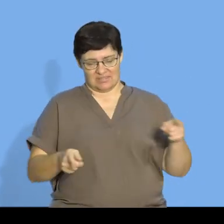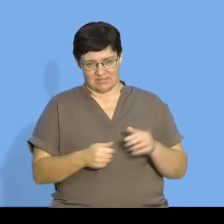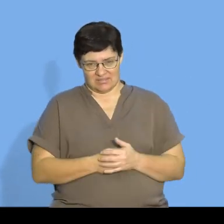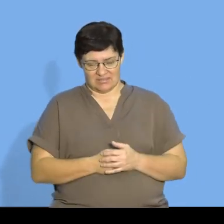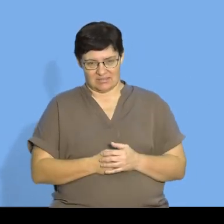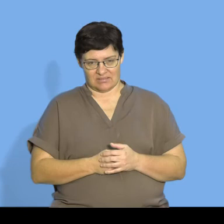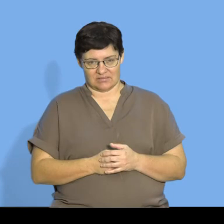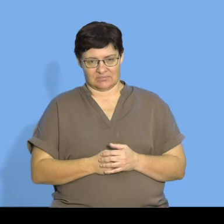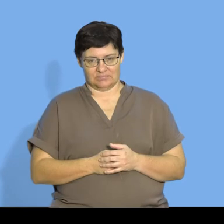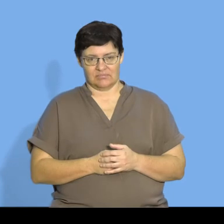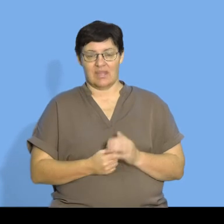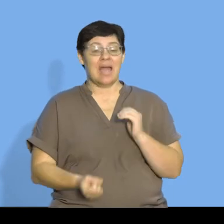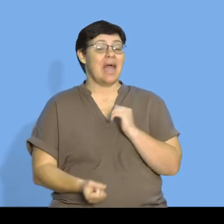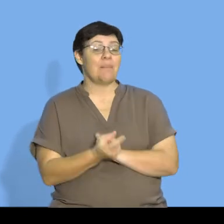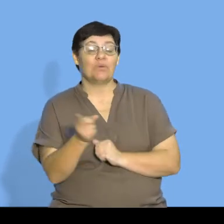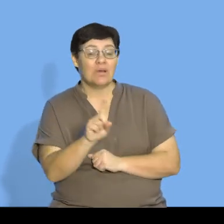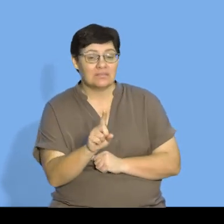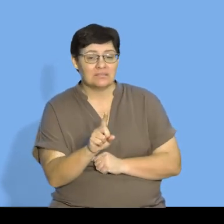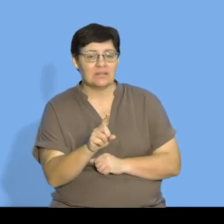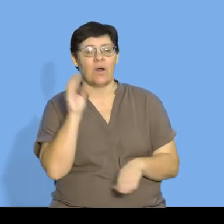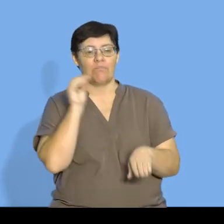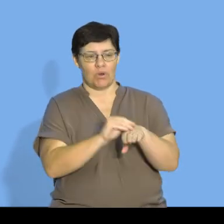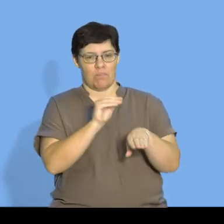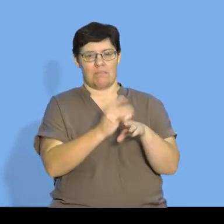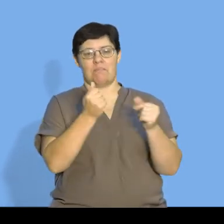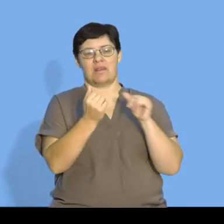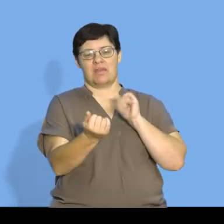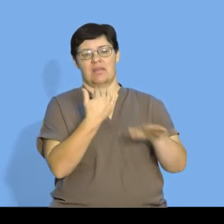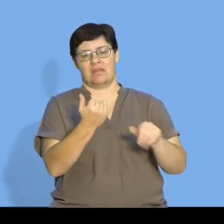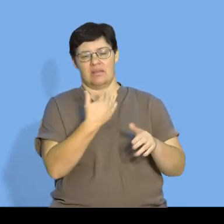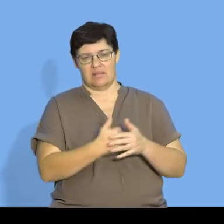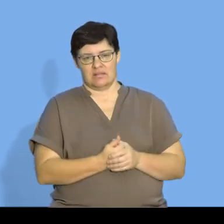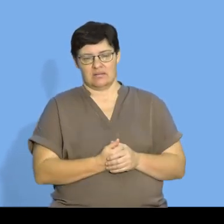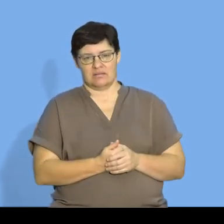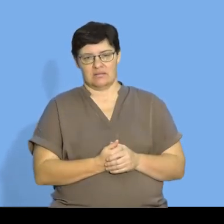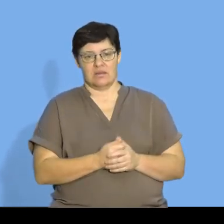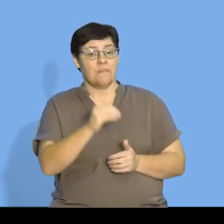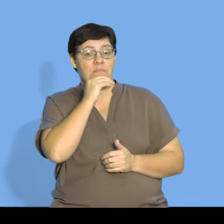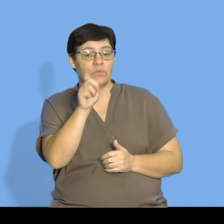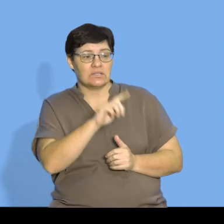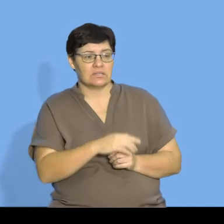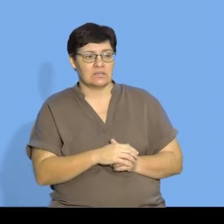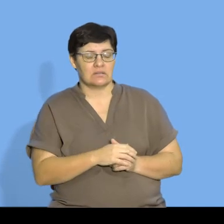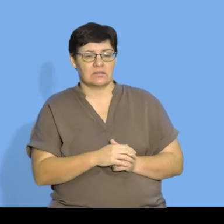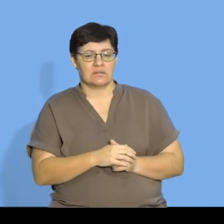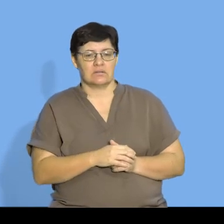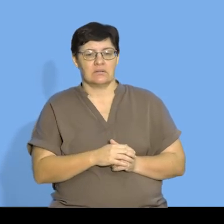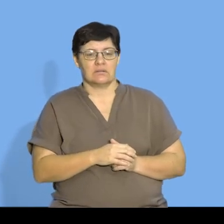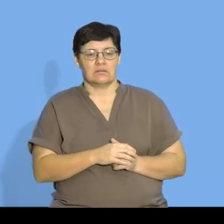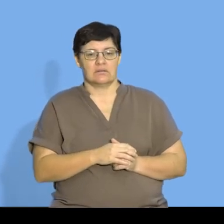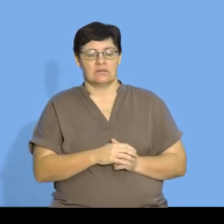budgeted, it would definitely cause cash flow problems. In other words, it means